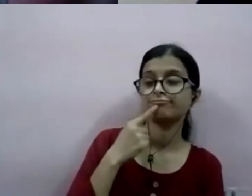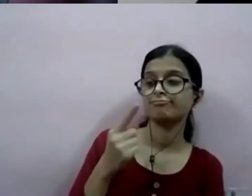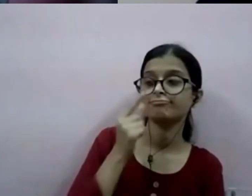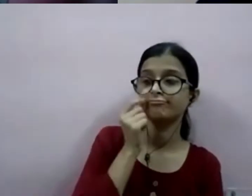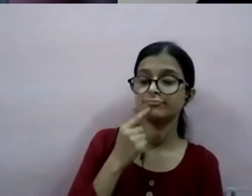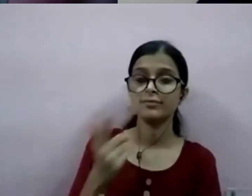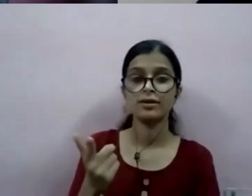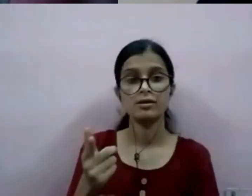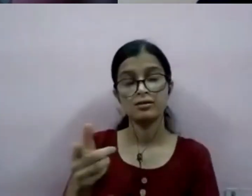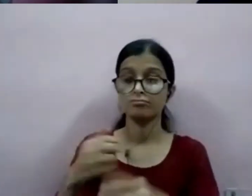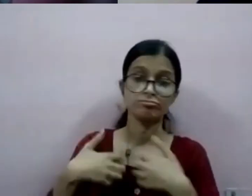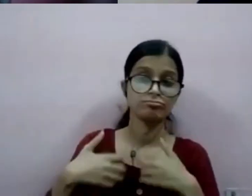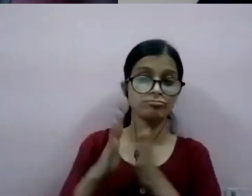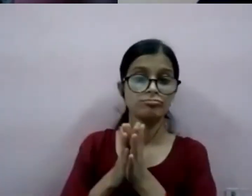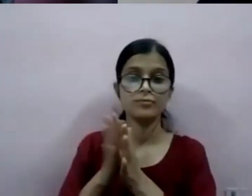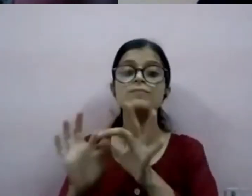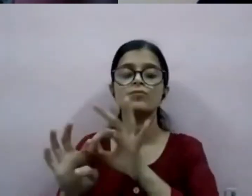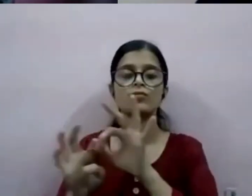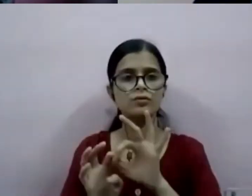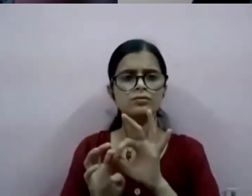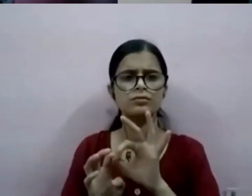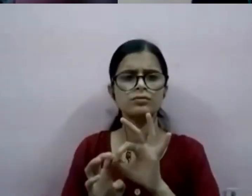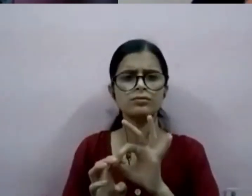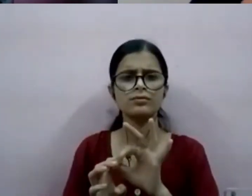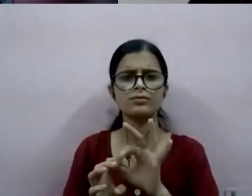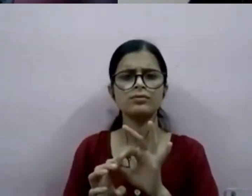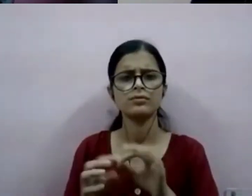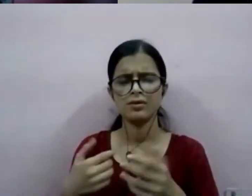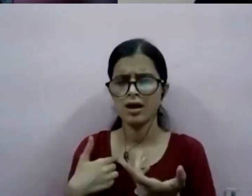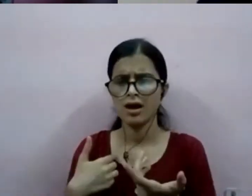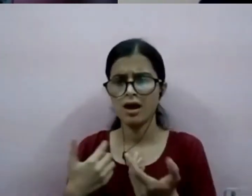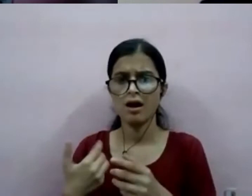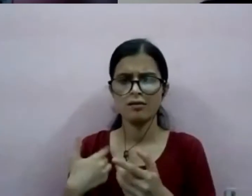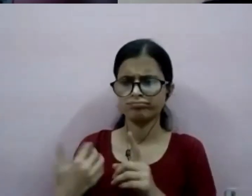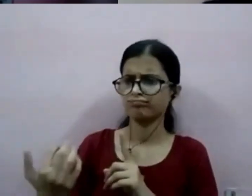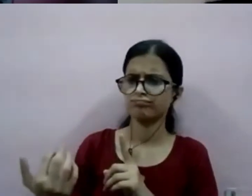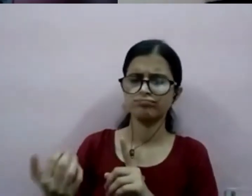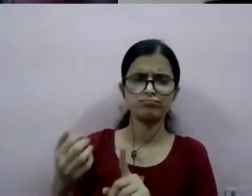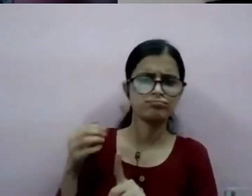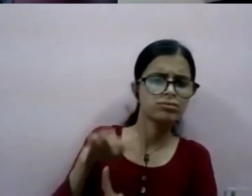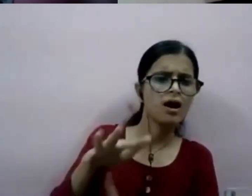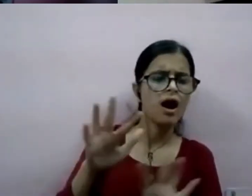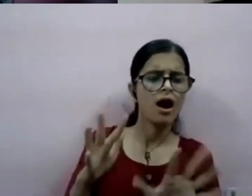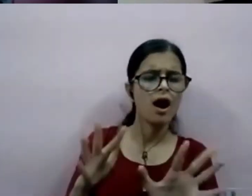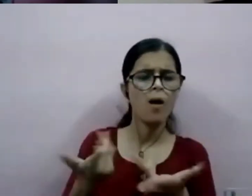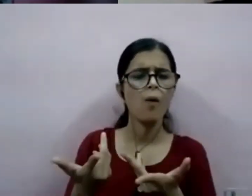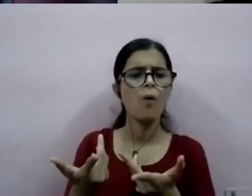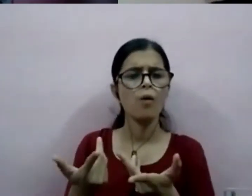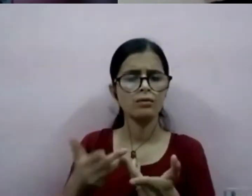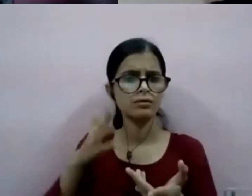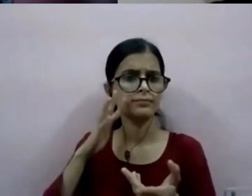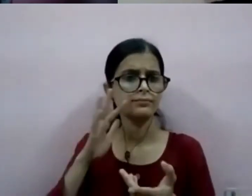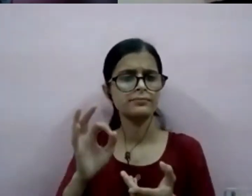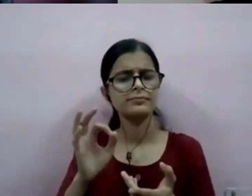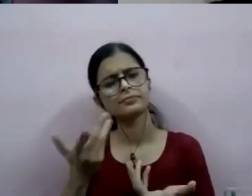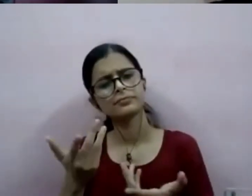Global South, which I think I don't know whether or not to unpack, how we would unpack this about does critical disability, I've got a